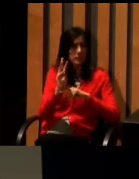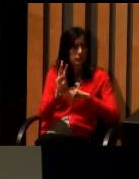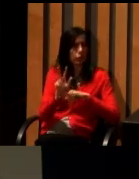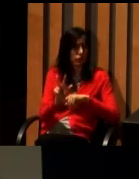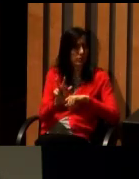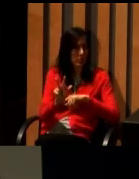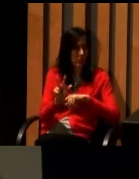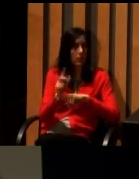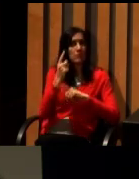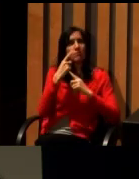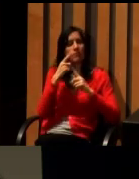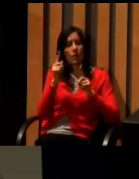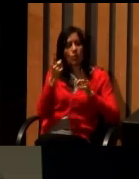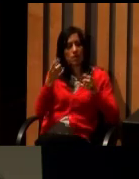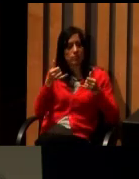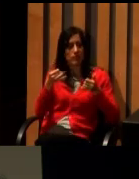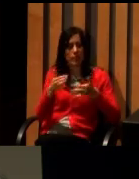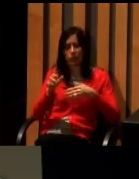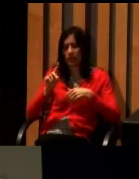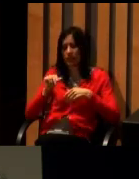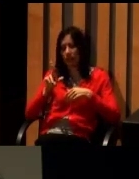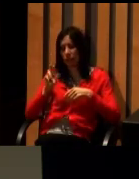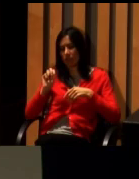there was a player named Darren Hill who was recruited.